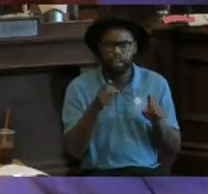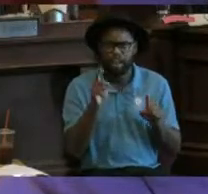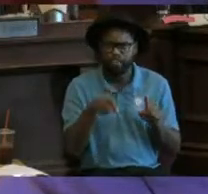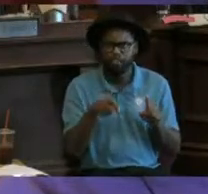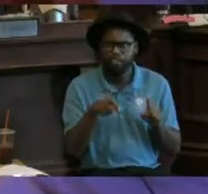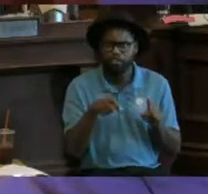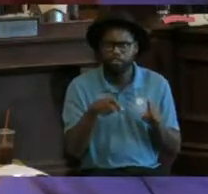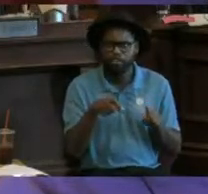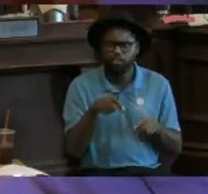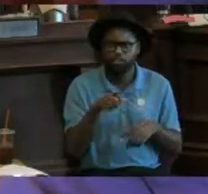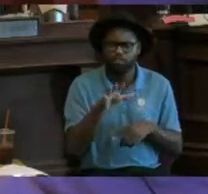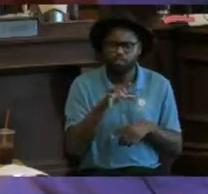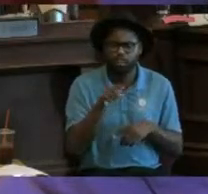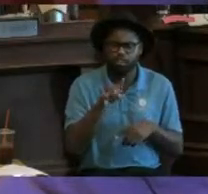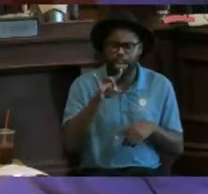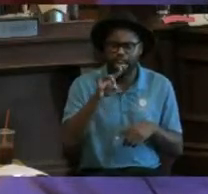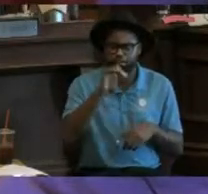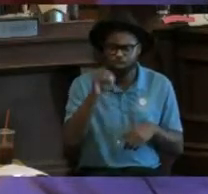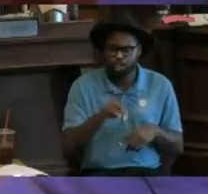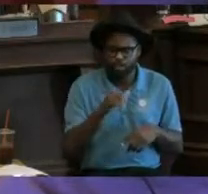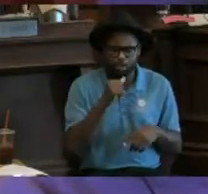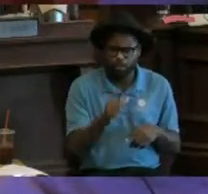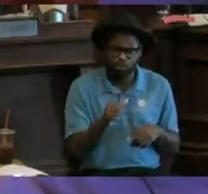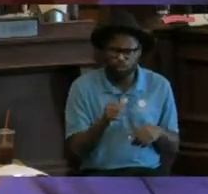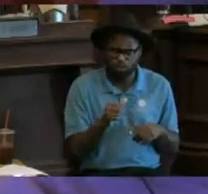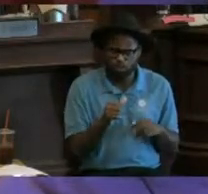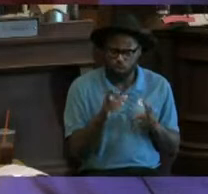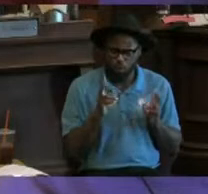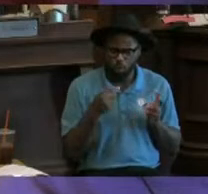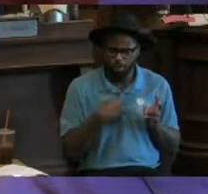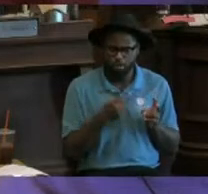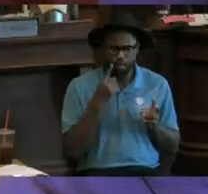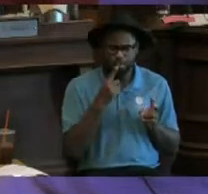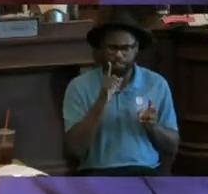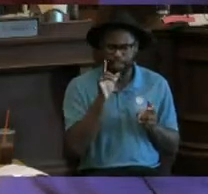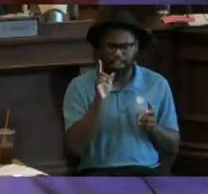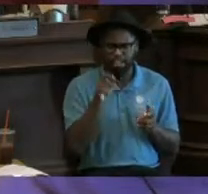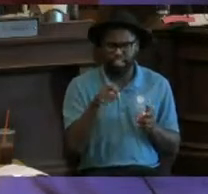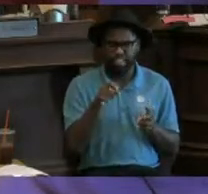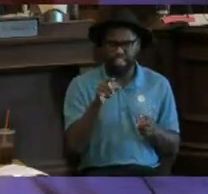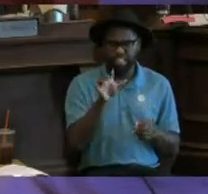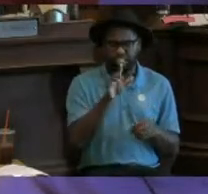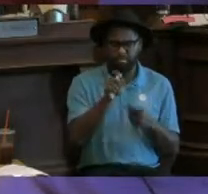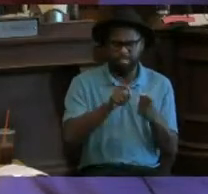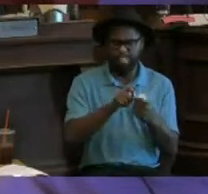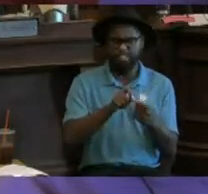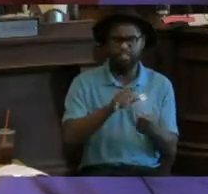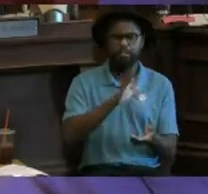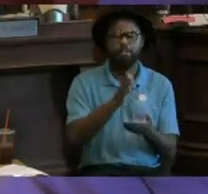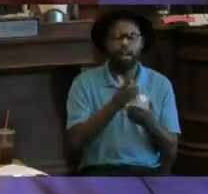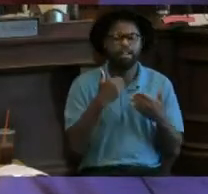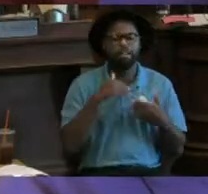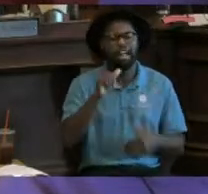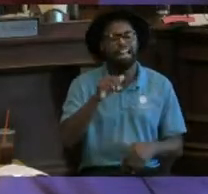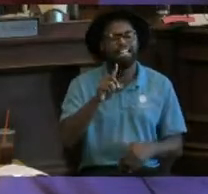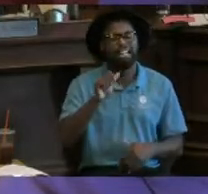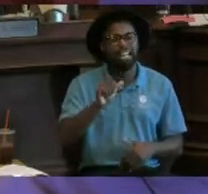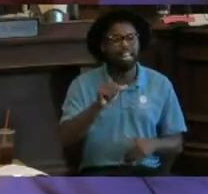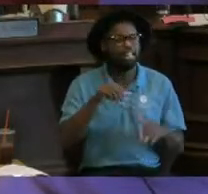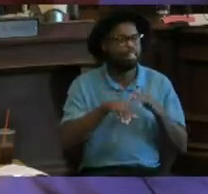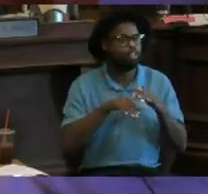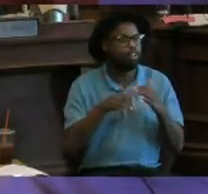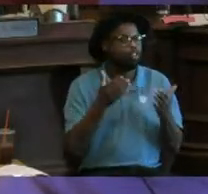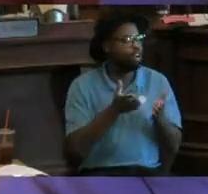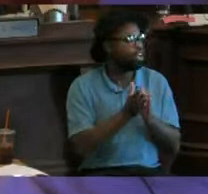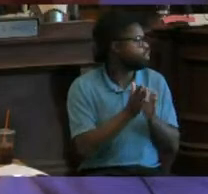it's 5 to 8%, but don't quote me on that we have to have that a certain amount of those units be AV accessible. Are you asking what